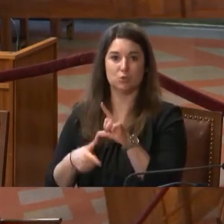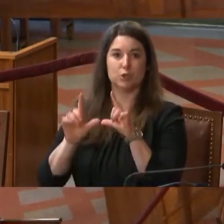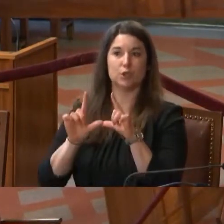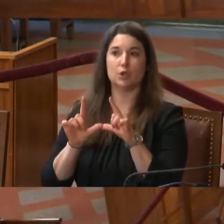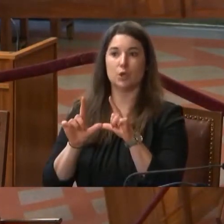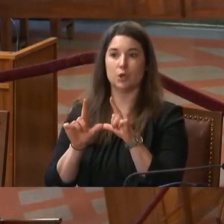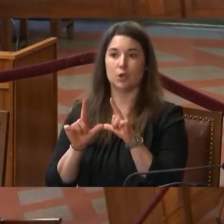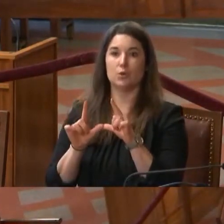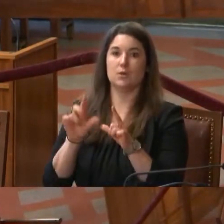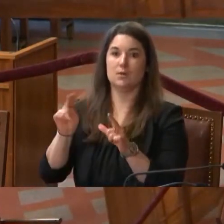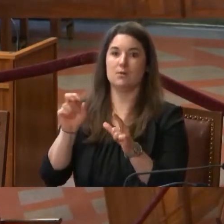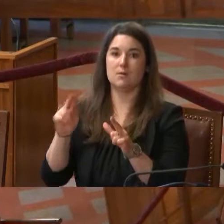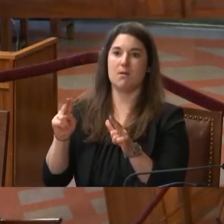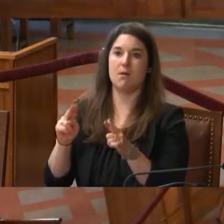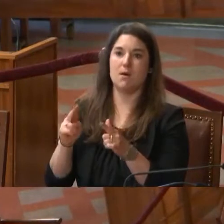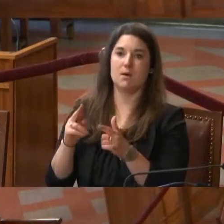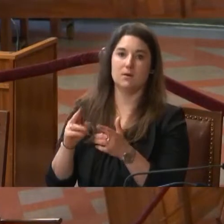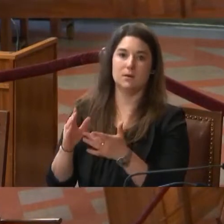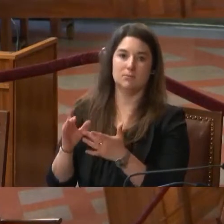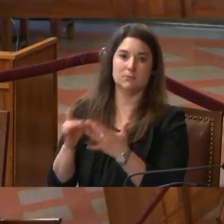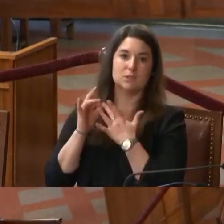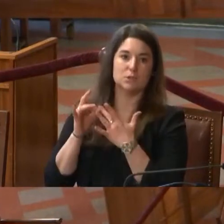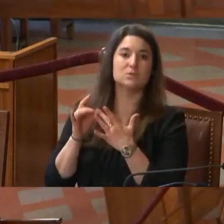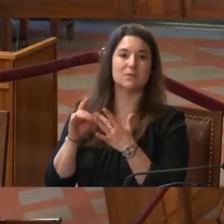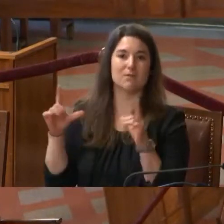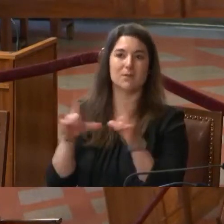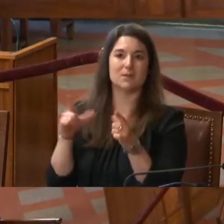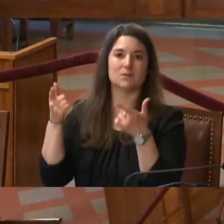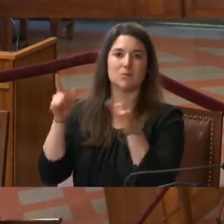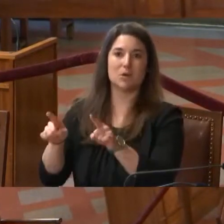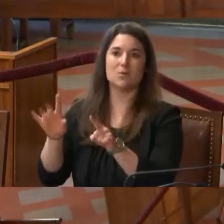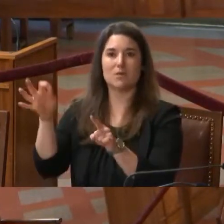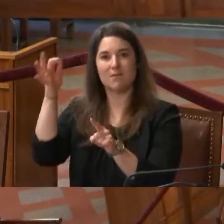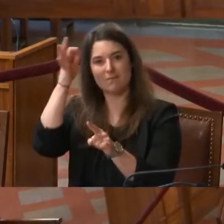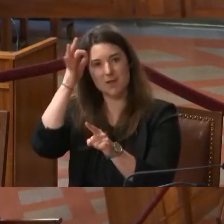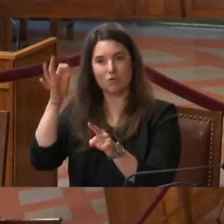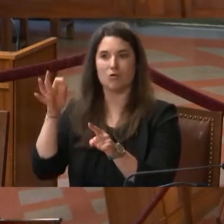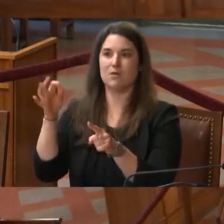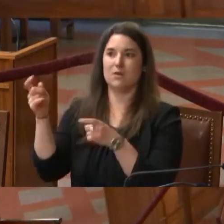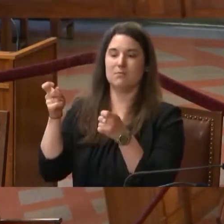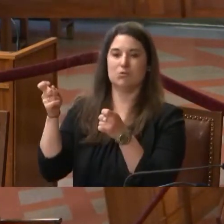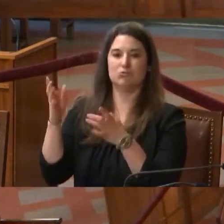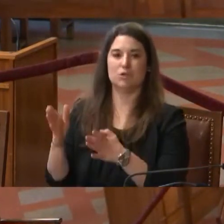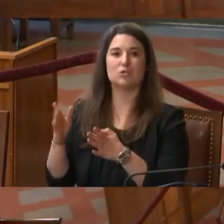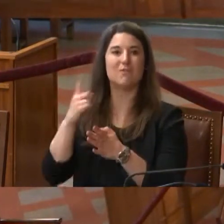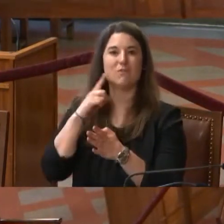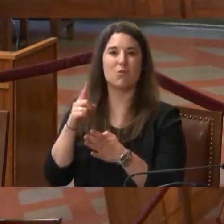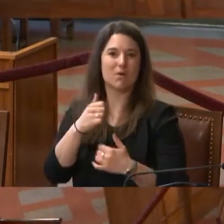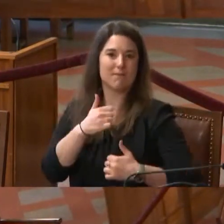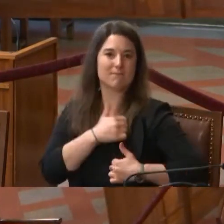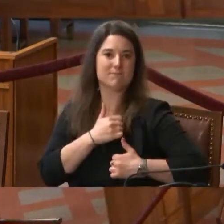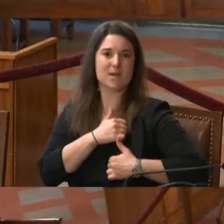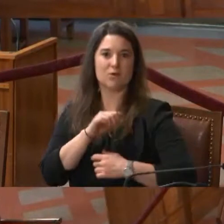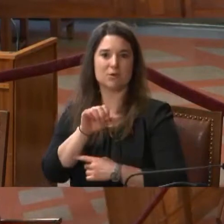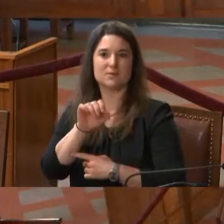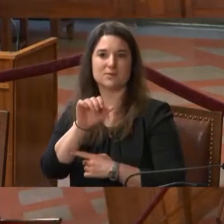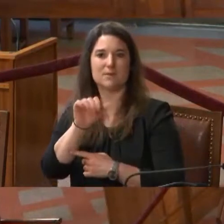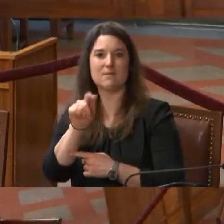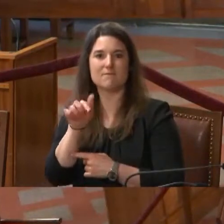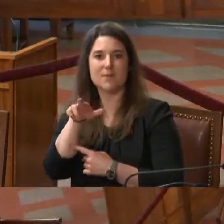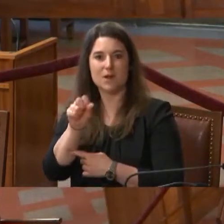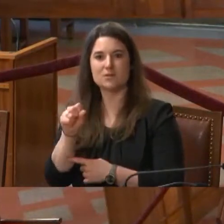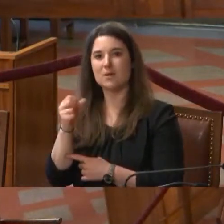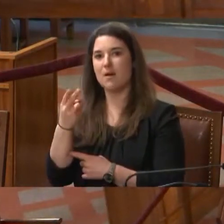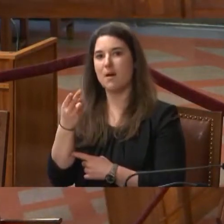the non-exclusive license agreement with the Federal General Services Administration for the Veterans Affairs Highland